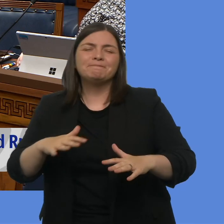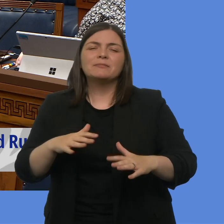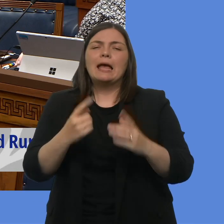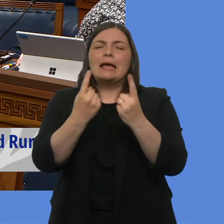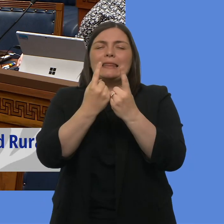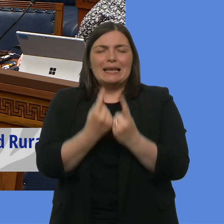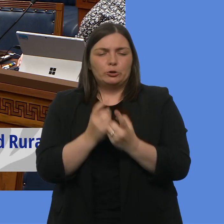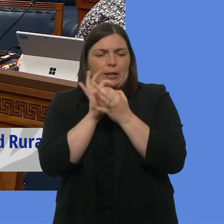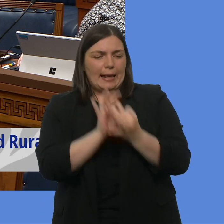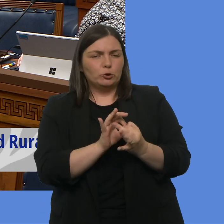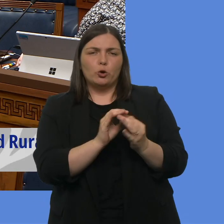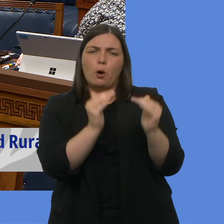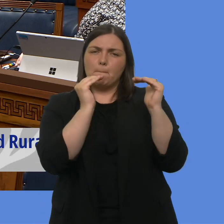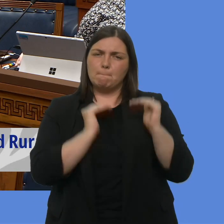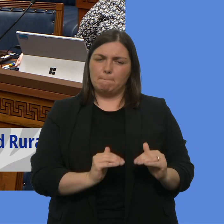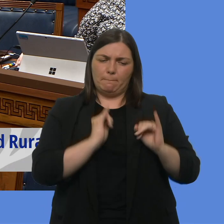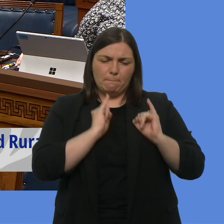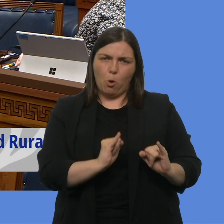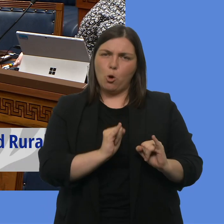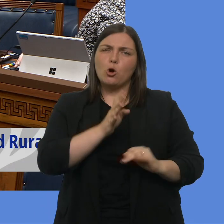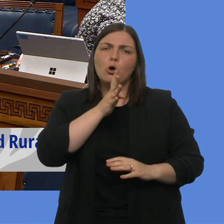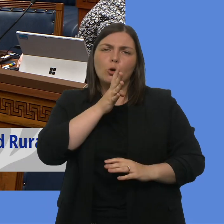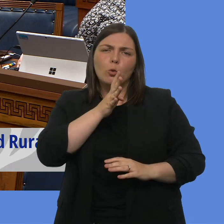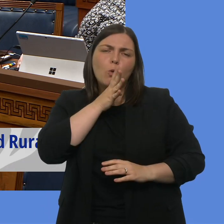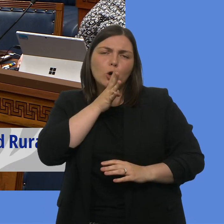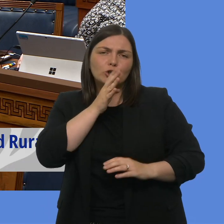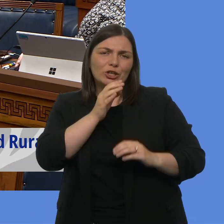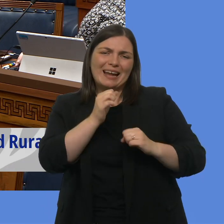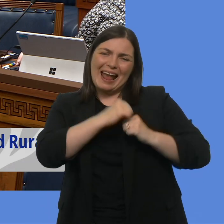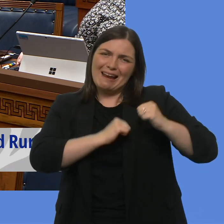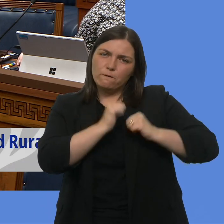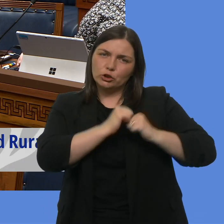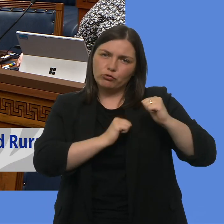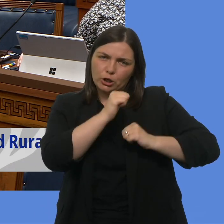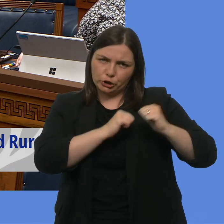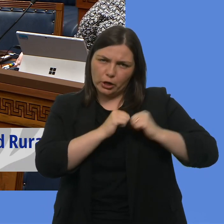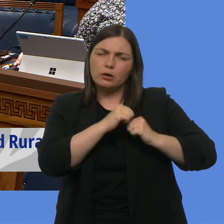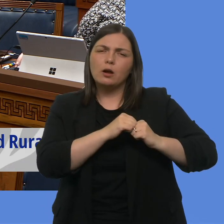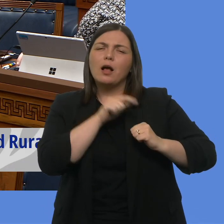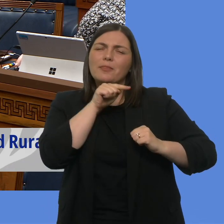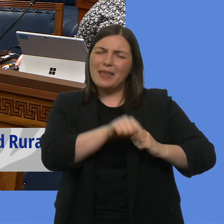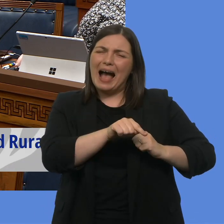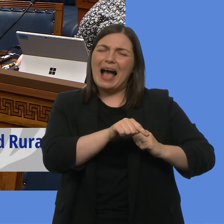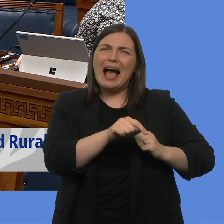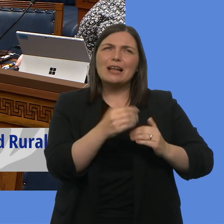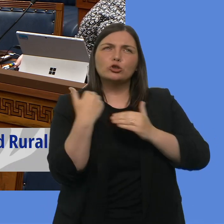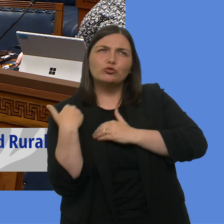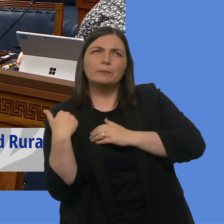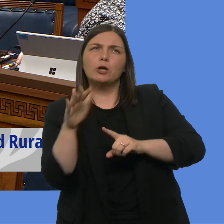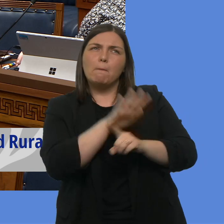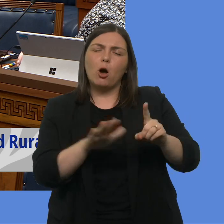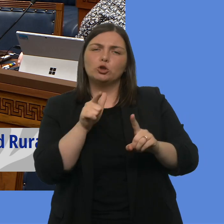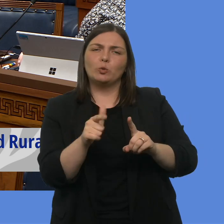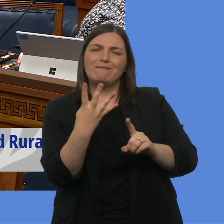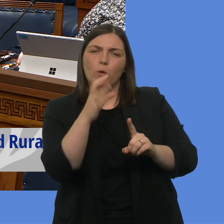that it has upon our waterways more generally in Northern Ireland is about 24%. Obviously that will vary in different areas, but in terms of Belfast Lough